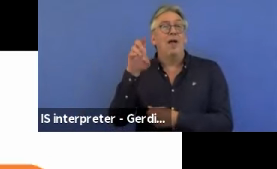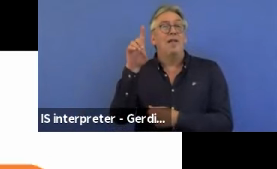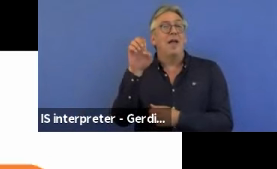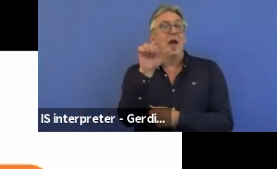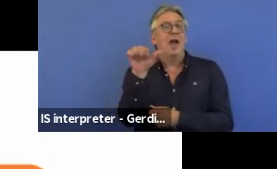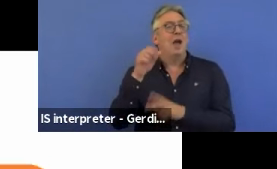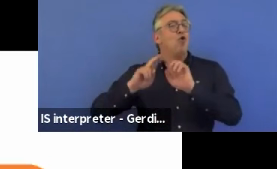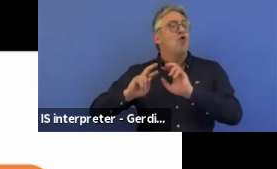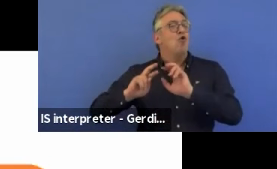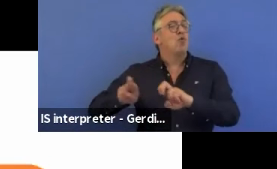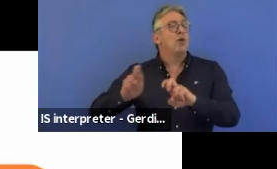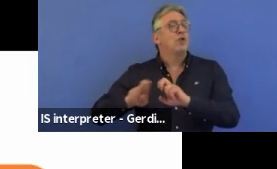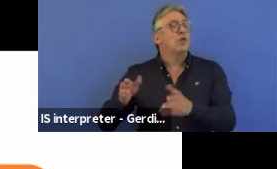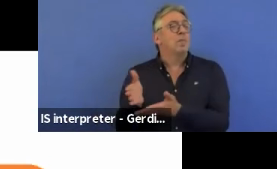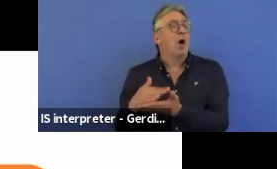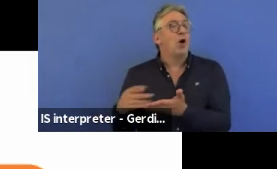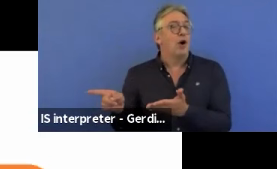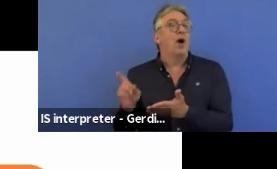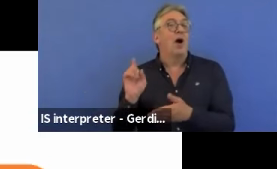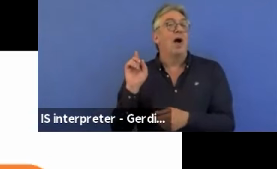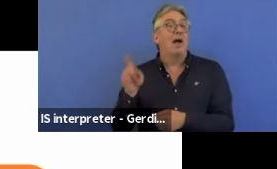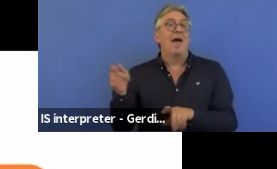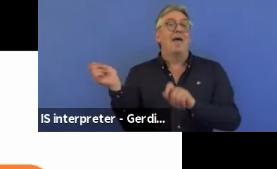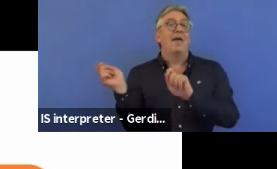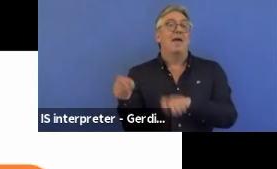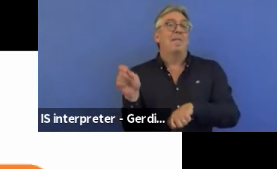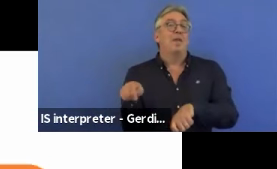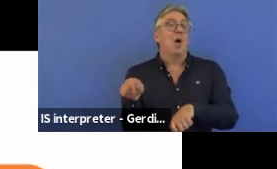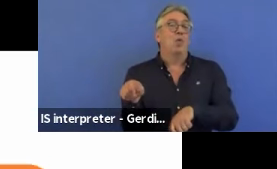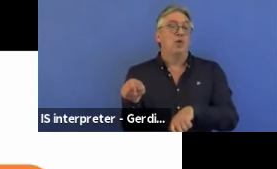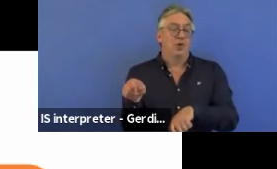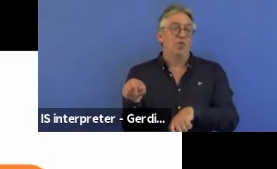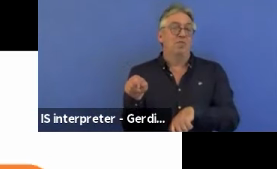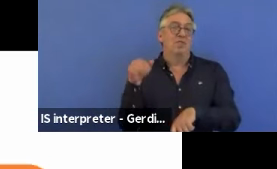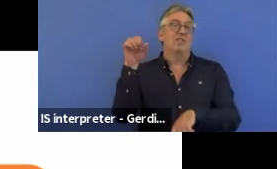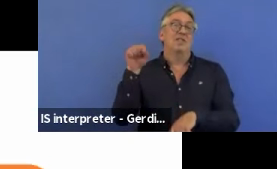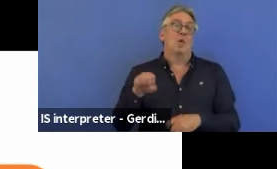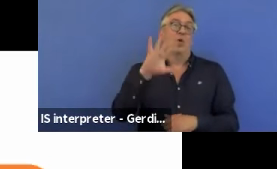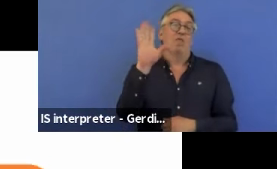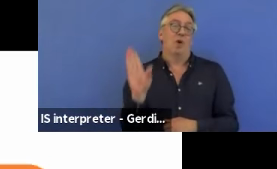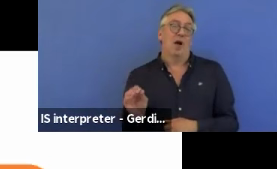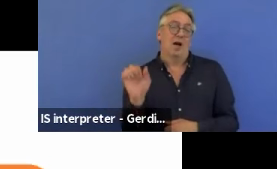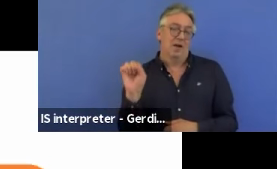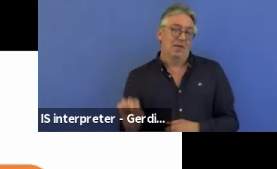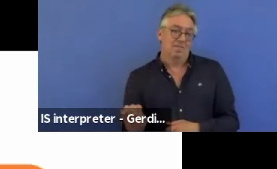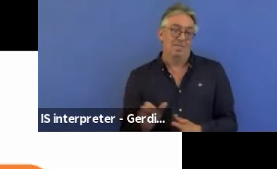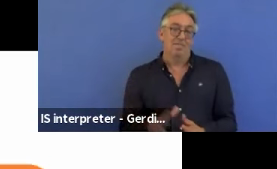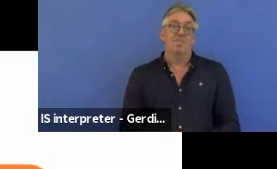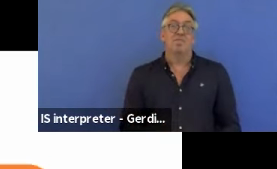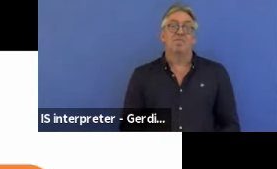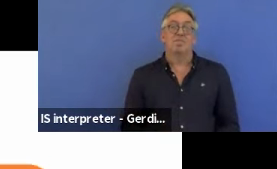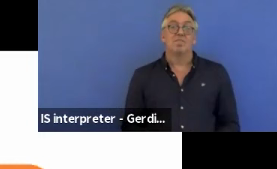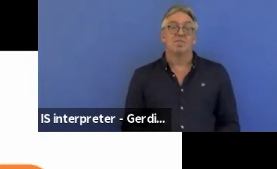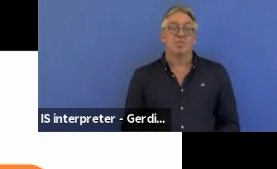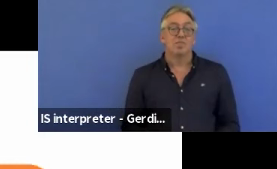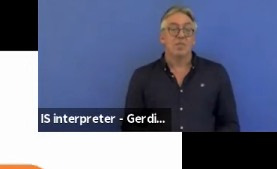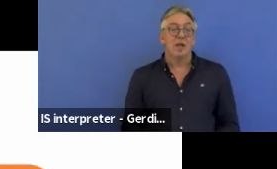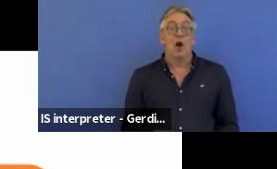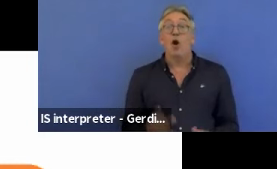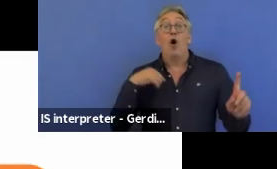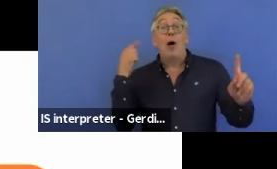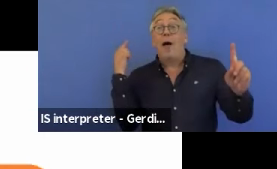Unit, based at the University of Cape Town, UCT, in South Africa. IDEA's objective is to act